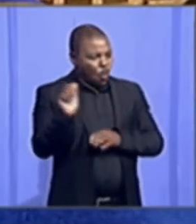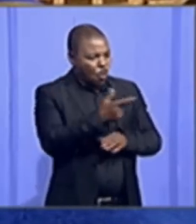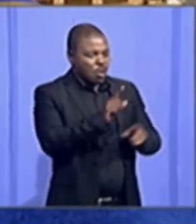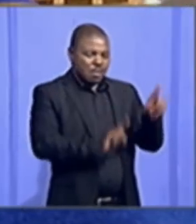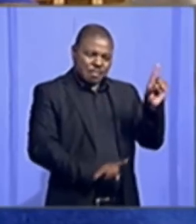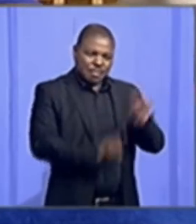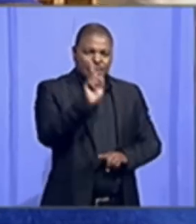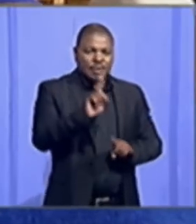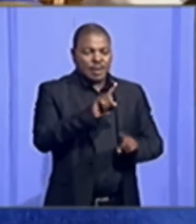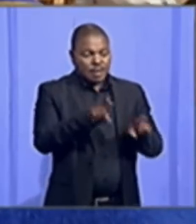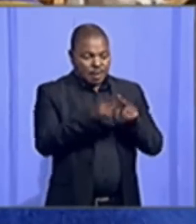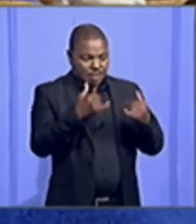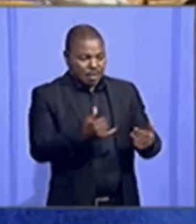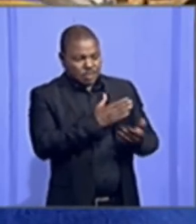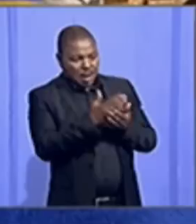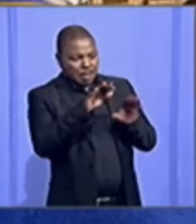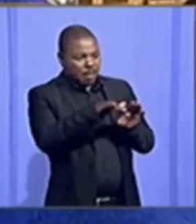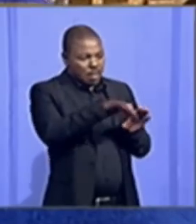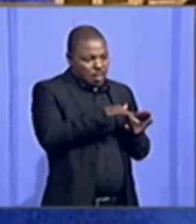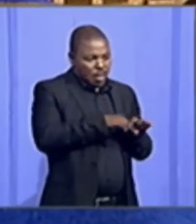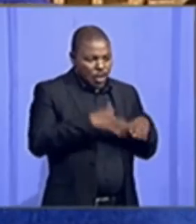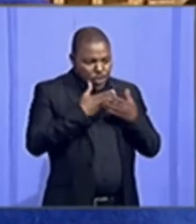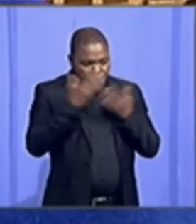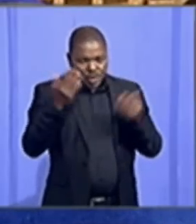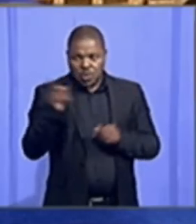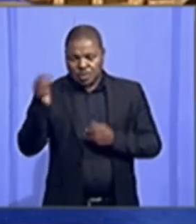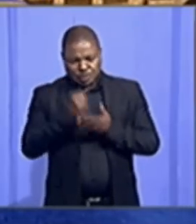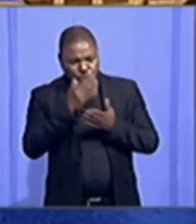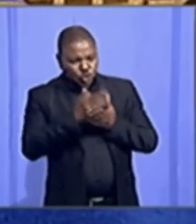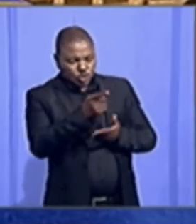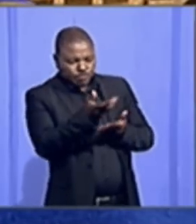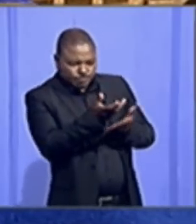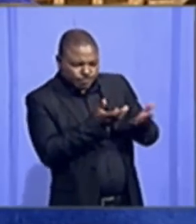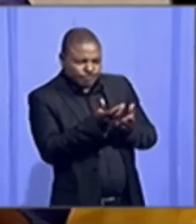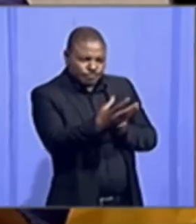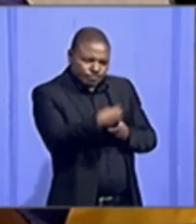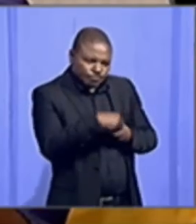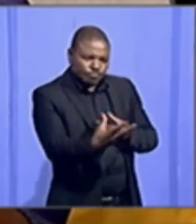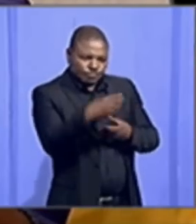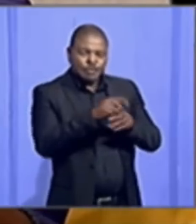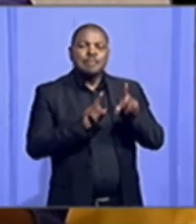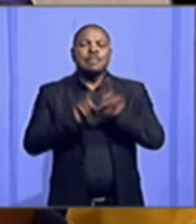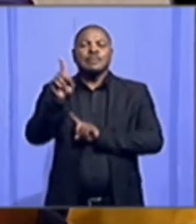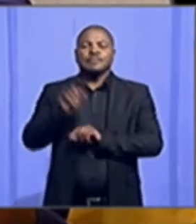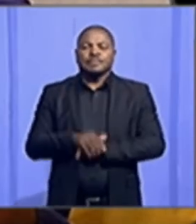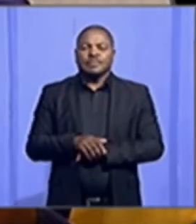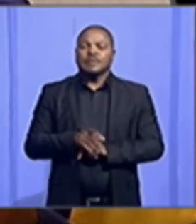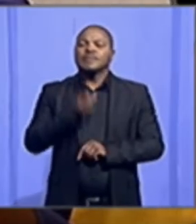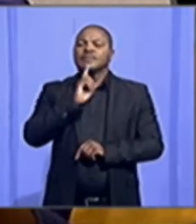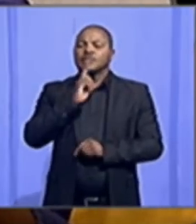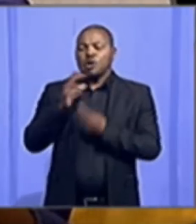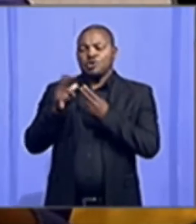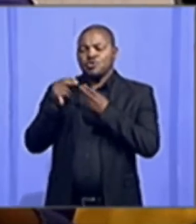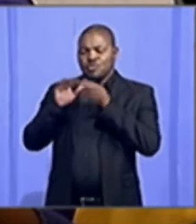though some people don't participate, but like he makes sure that everyone participates in class and we all pass physics. Union ya matitjhere le yona